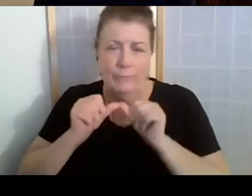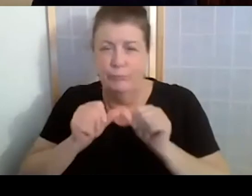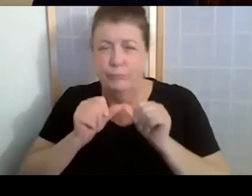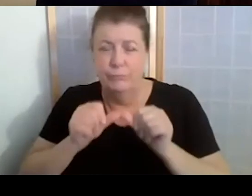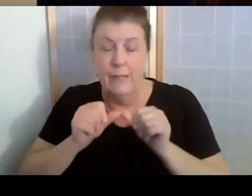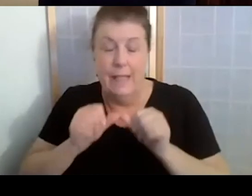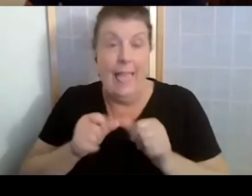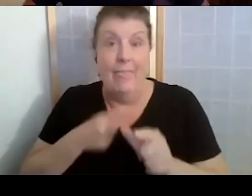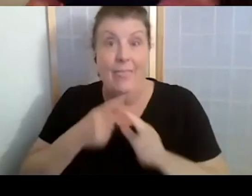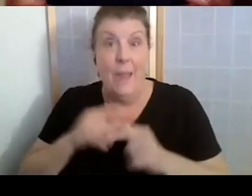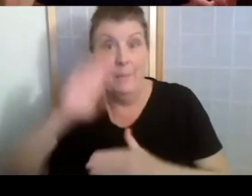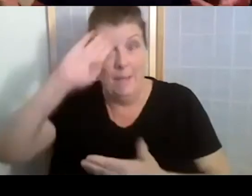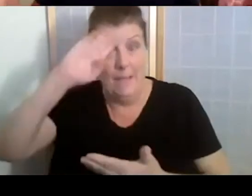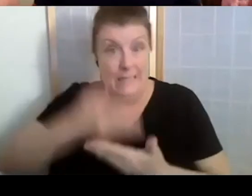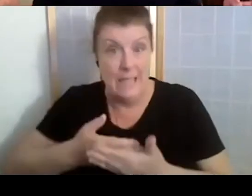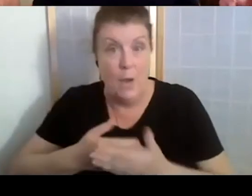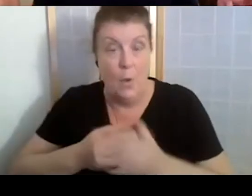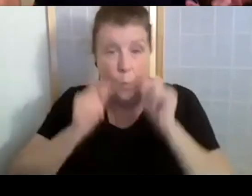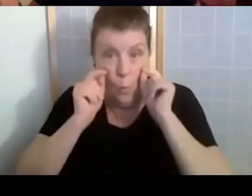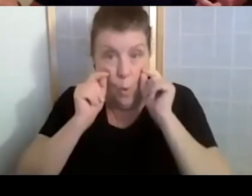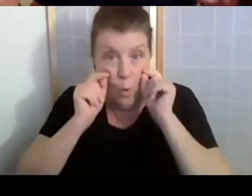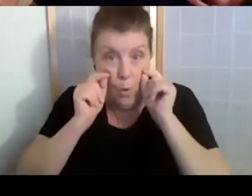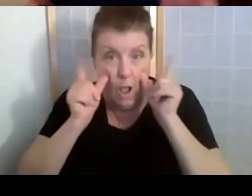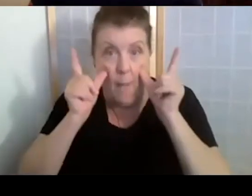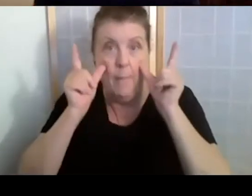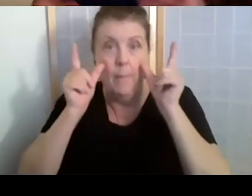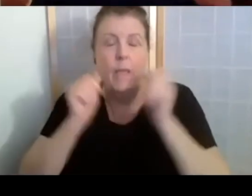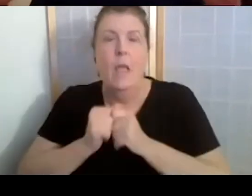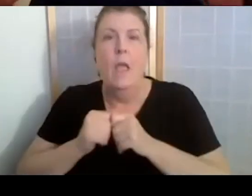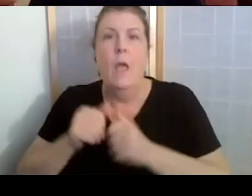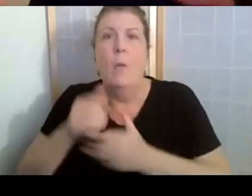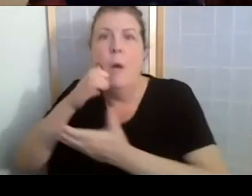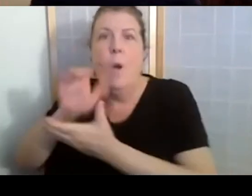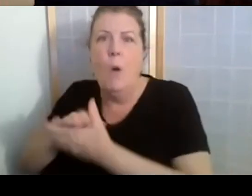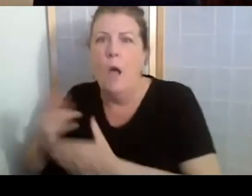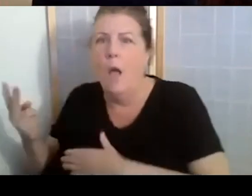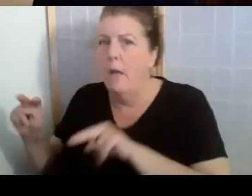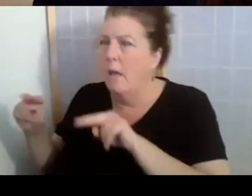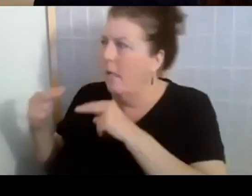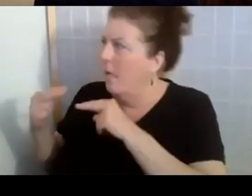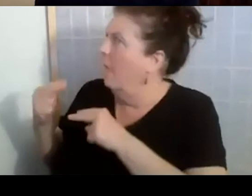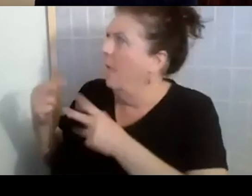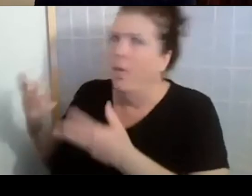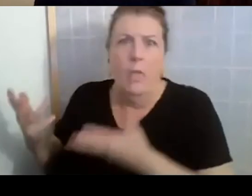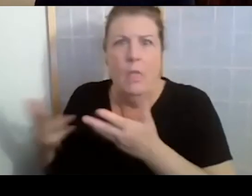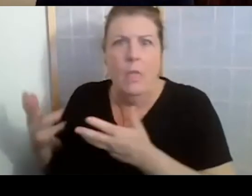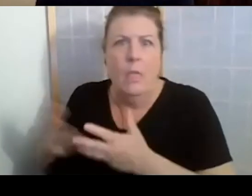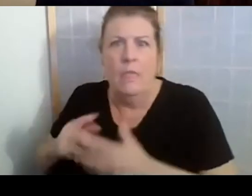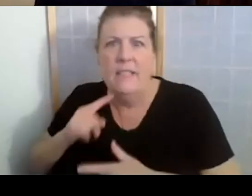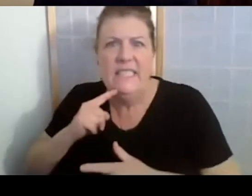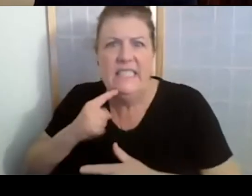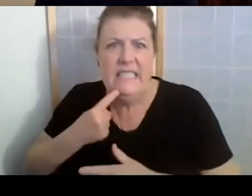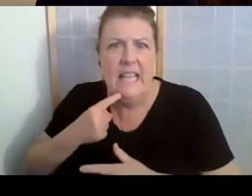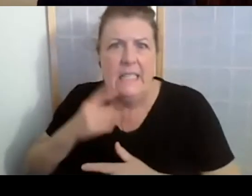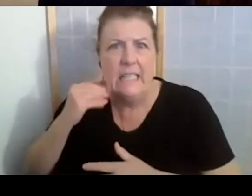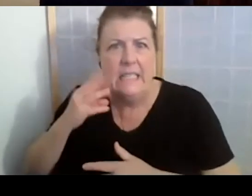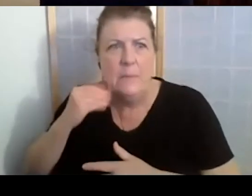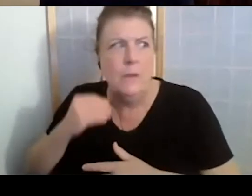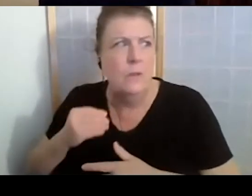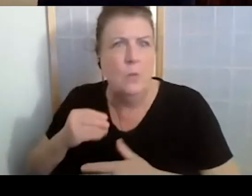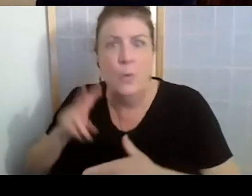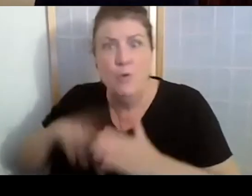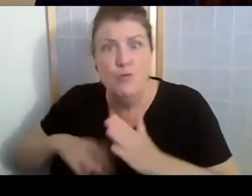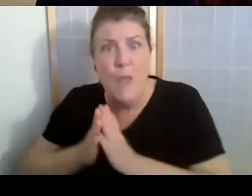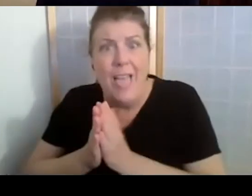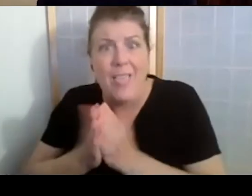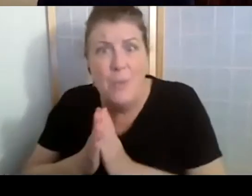this intense experience of like, well, we don't have, what do we read all these books, but what do we do? And we would say to all of our friends, like, why